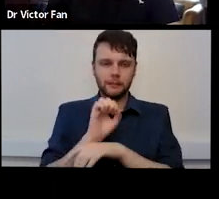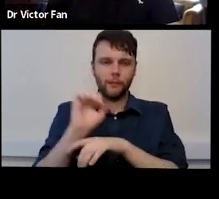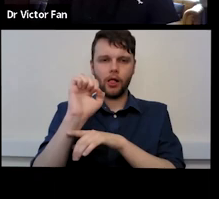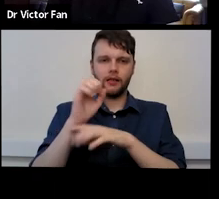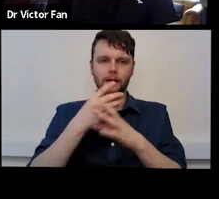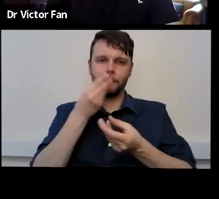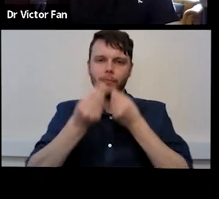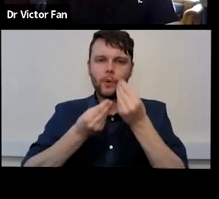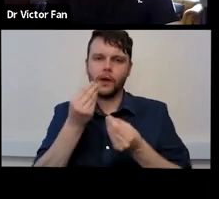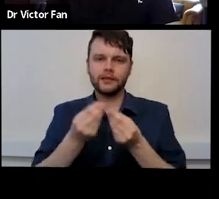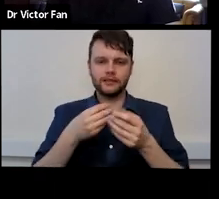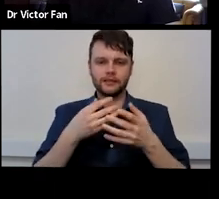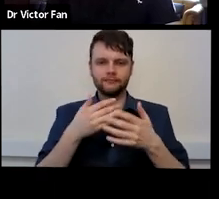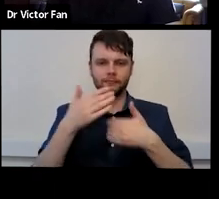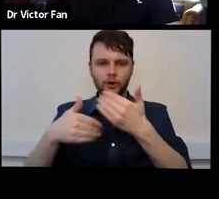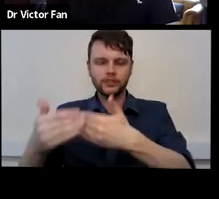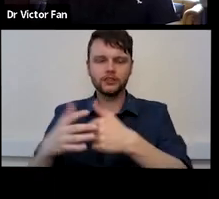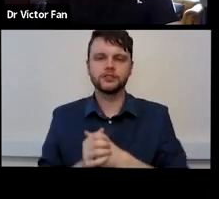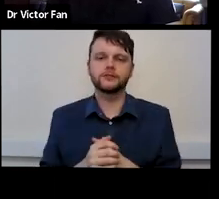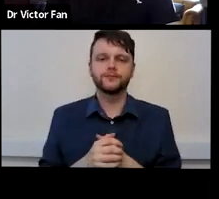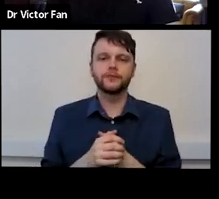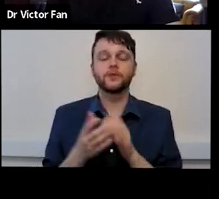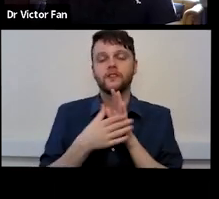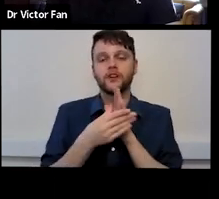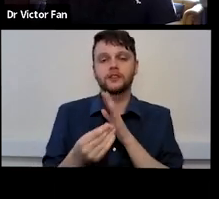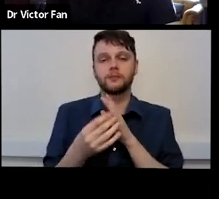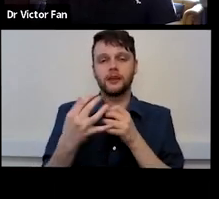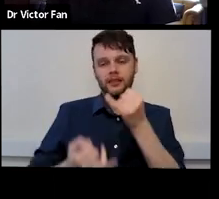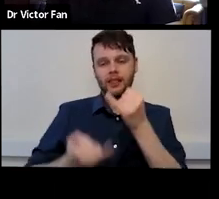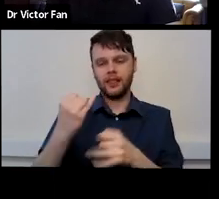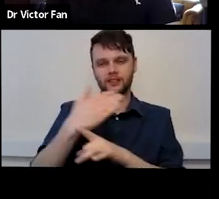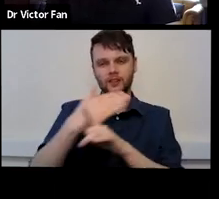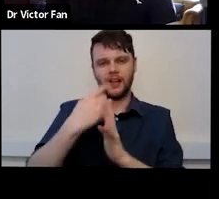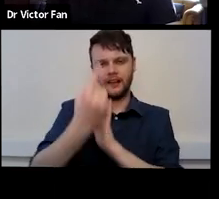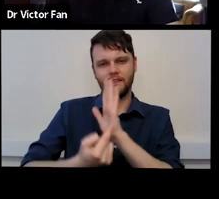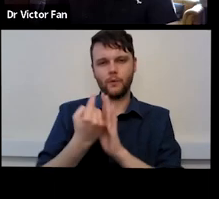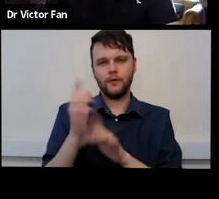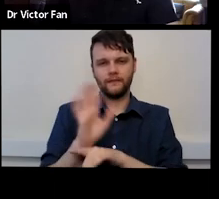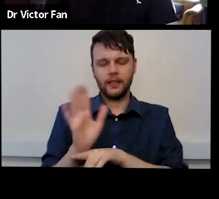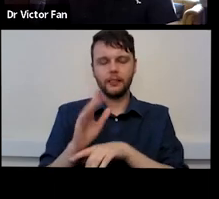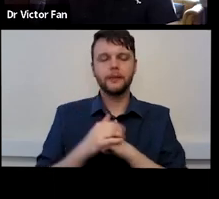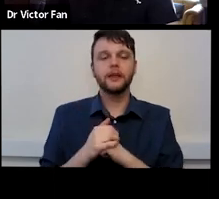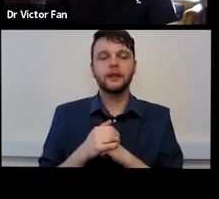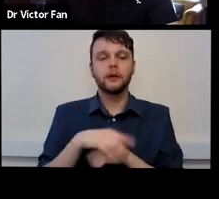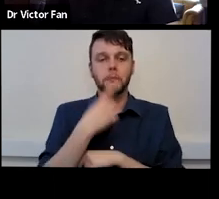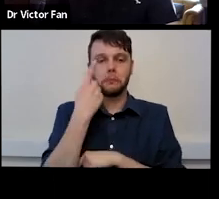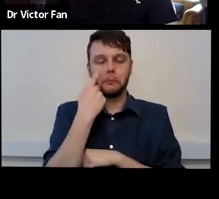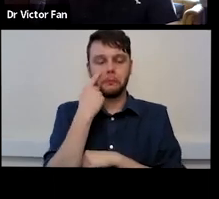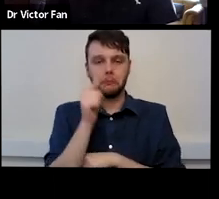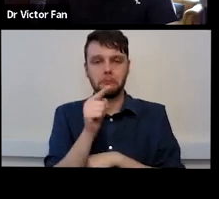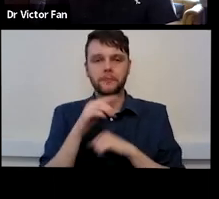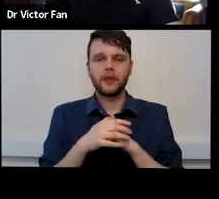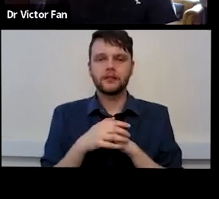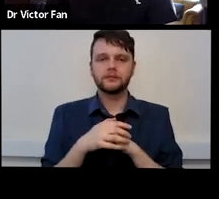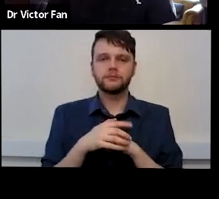So for example, by the last half an hour of the film, we would see that the